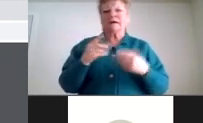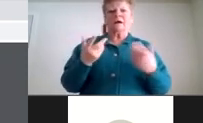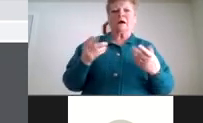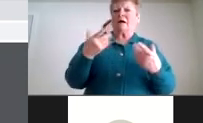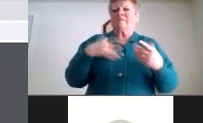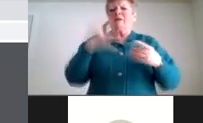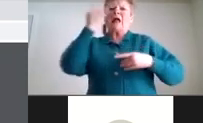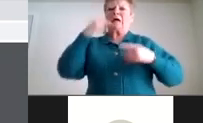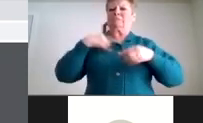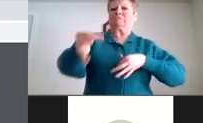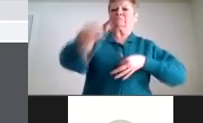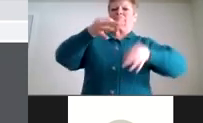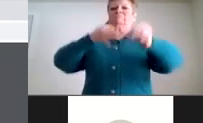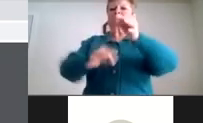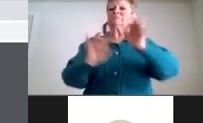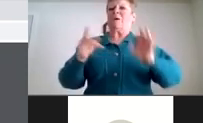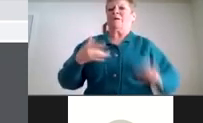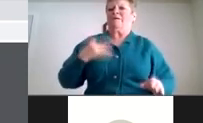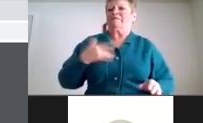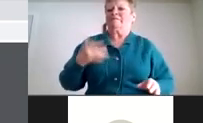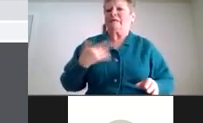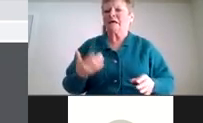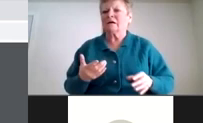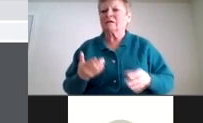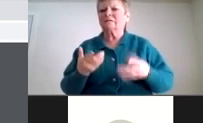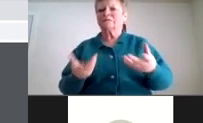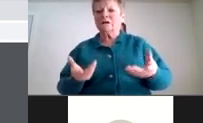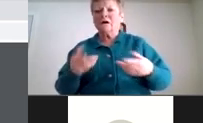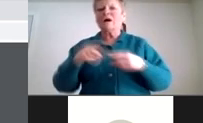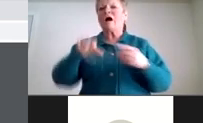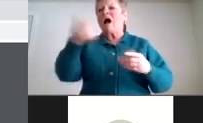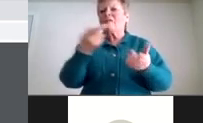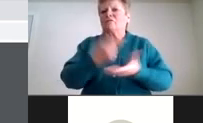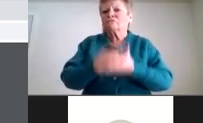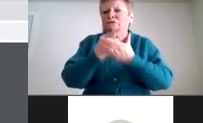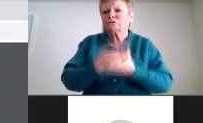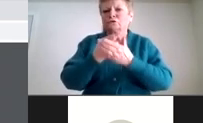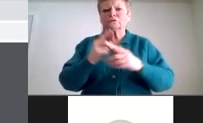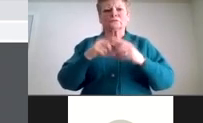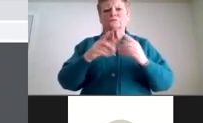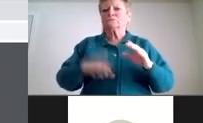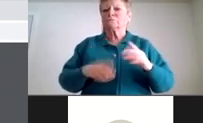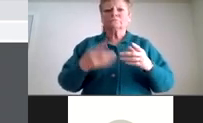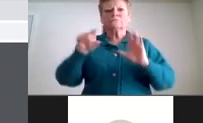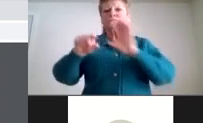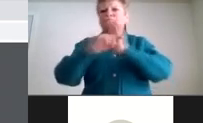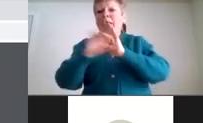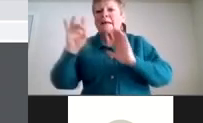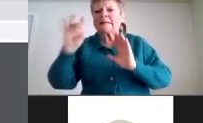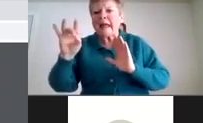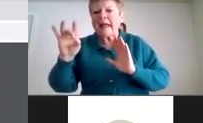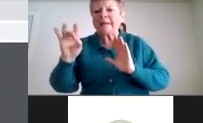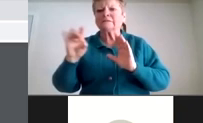Shoes. And along with this, there's a series of other resources going all the way through to grade 8. And there's another series of